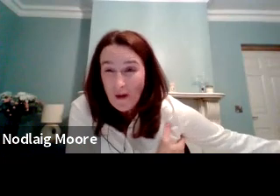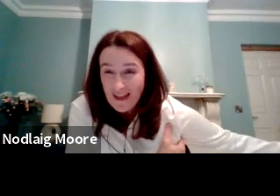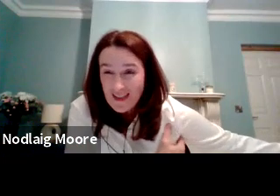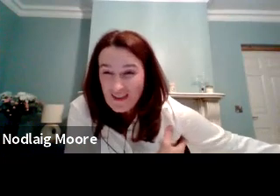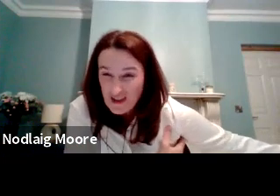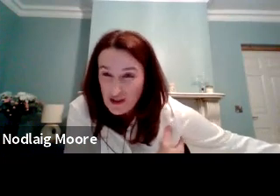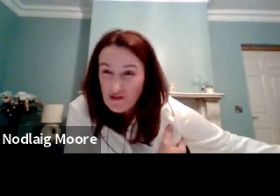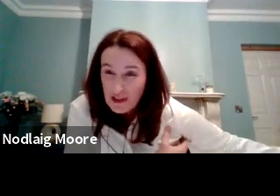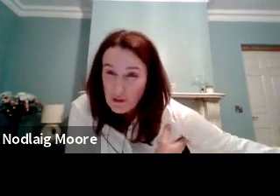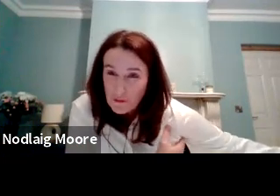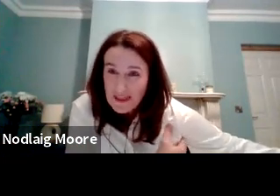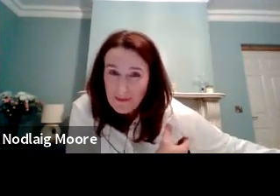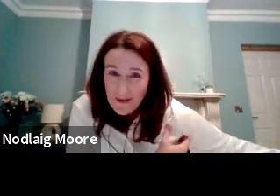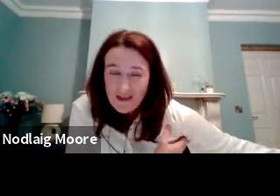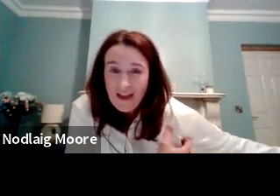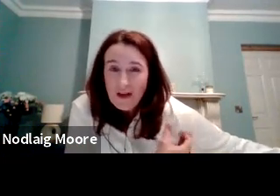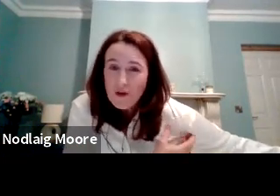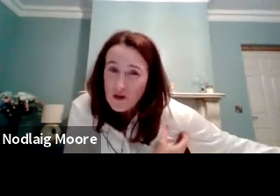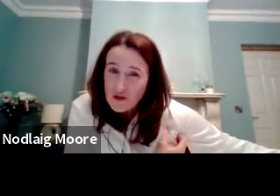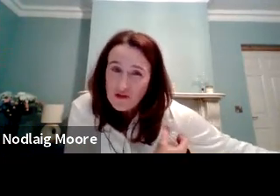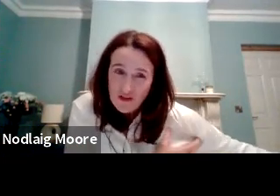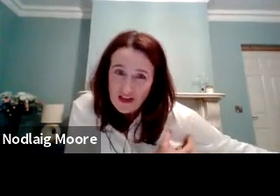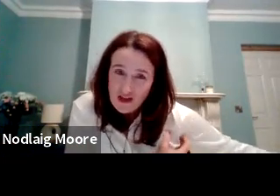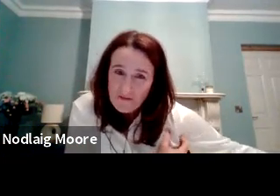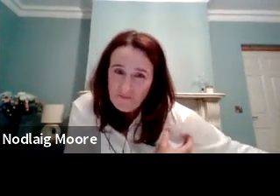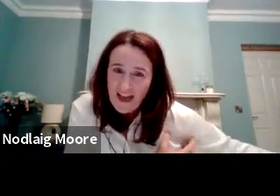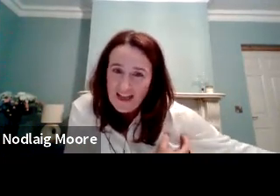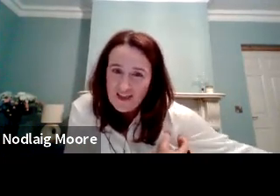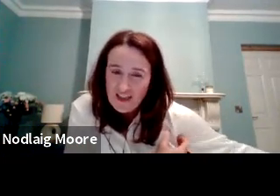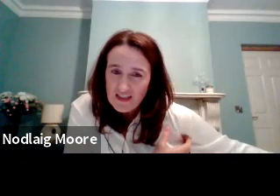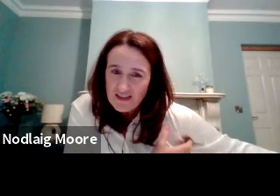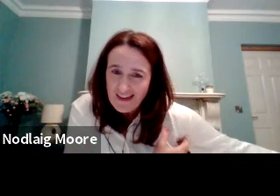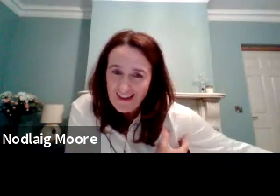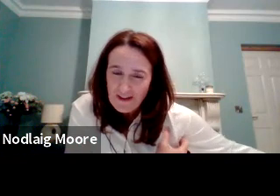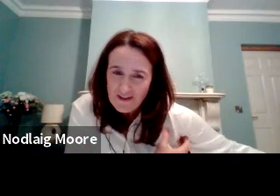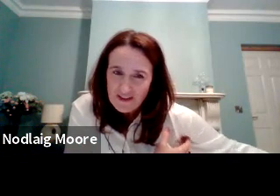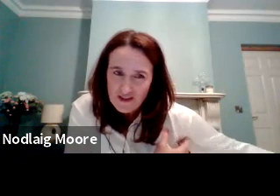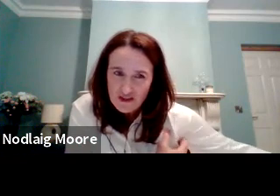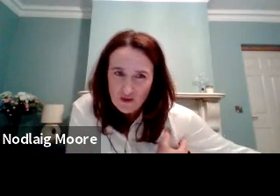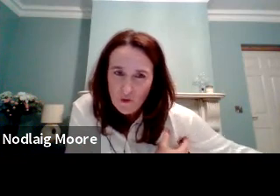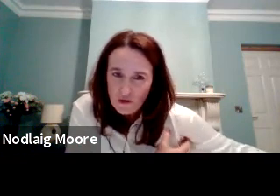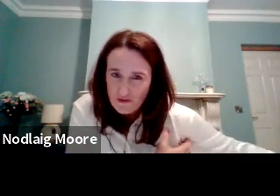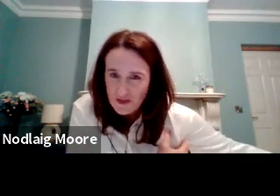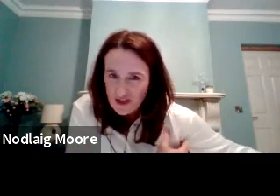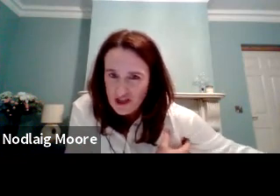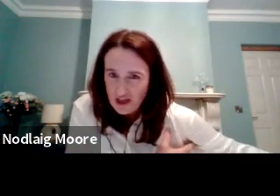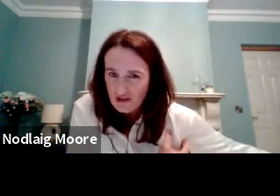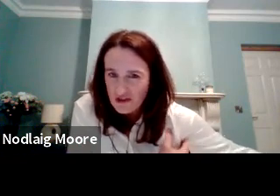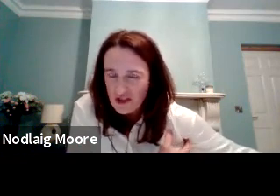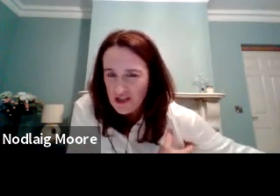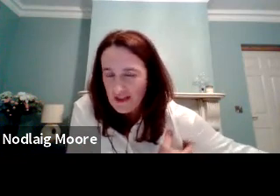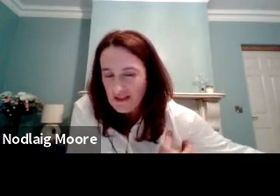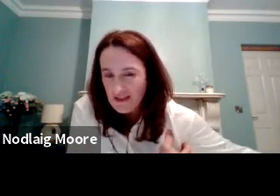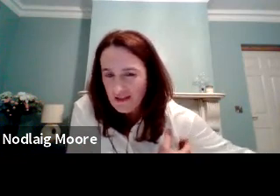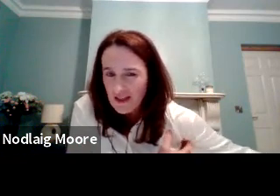I know I had to sort of fly through a little bit, but just to finish, and this is just a quote from Dr. Jen